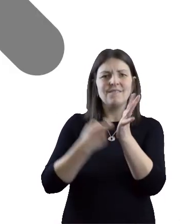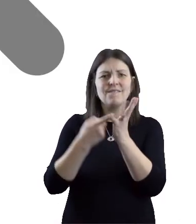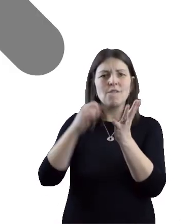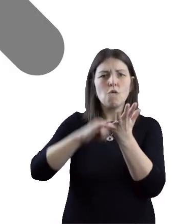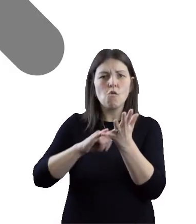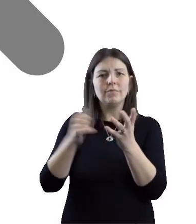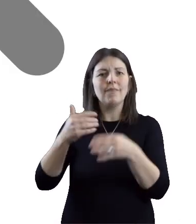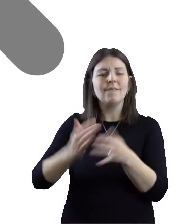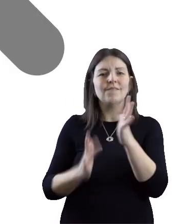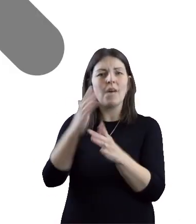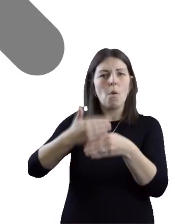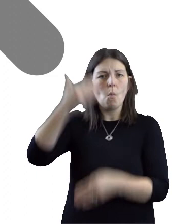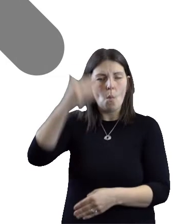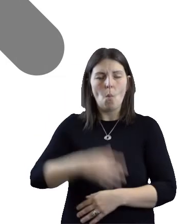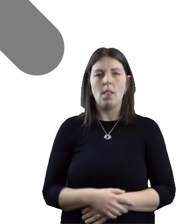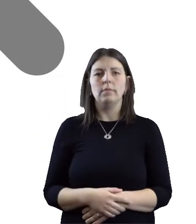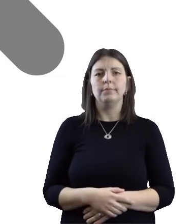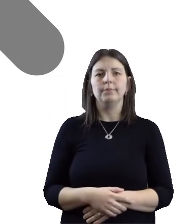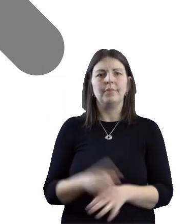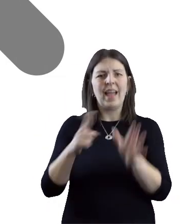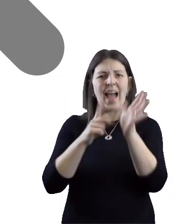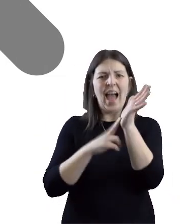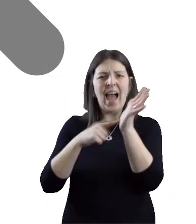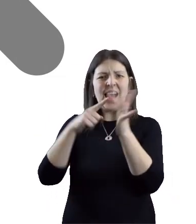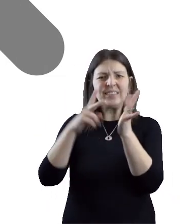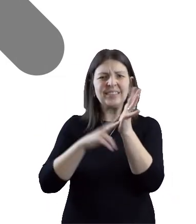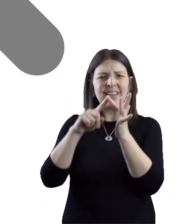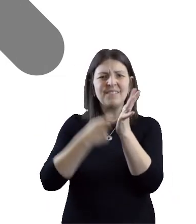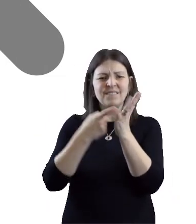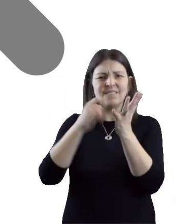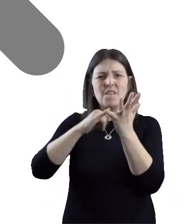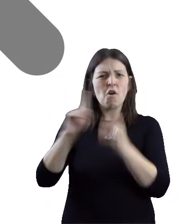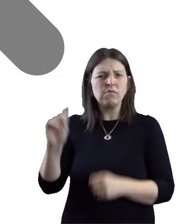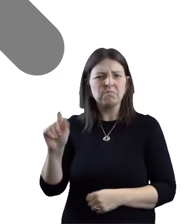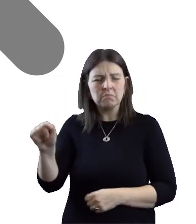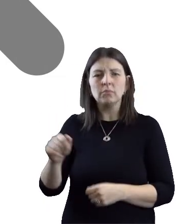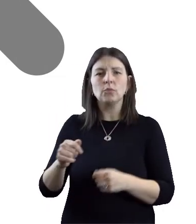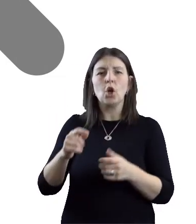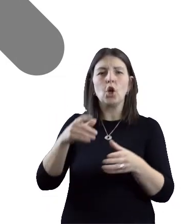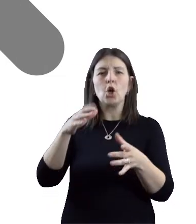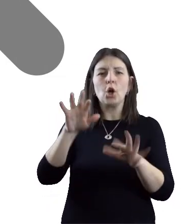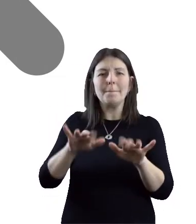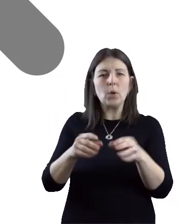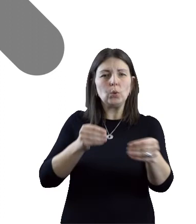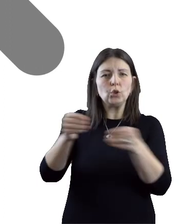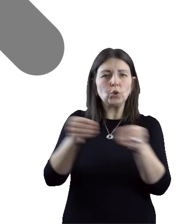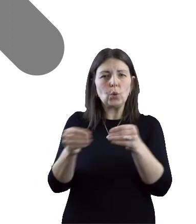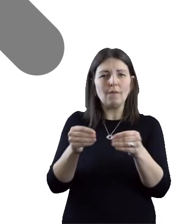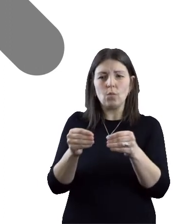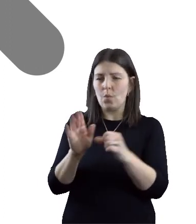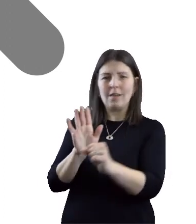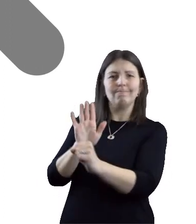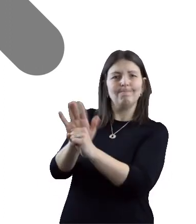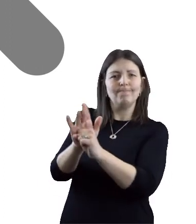Antiviruses are computer software that help protect your device from viruses and malware. It's important to keep these updated